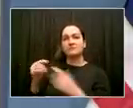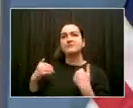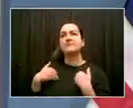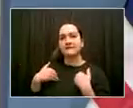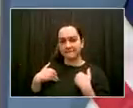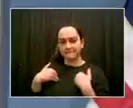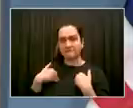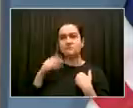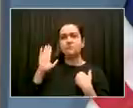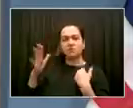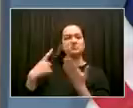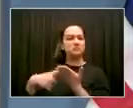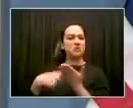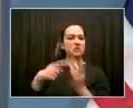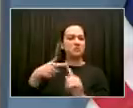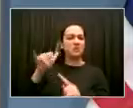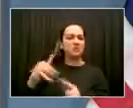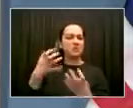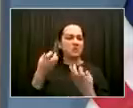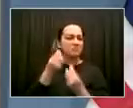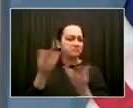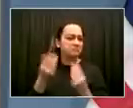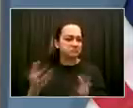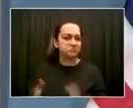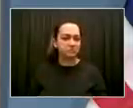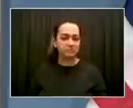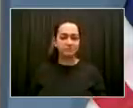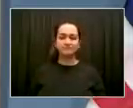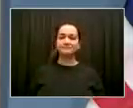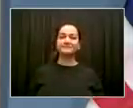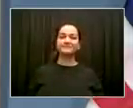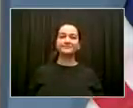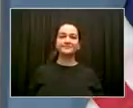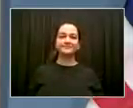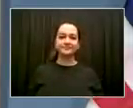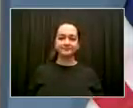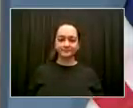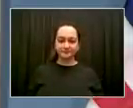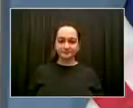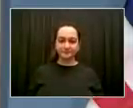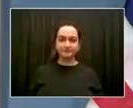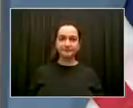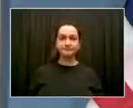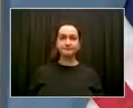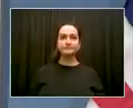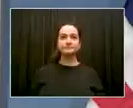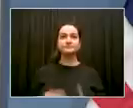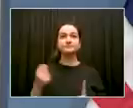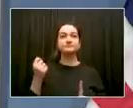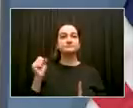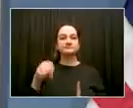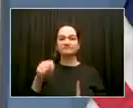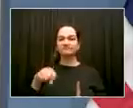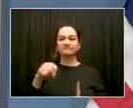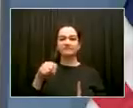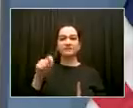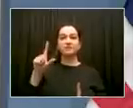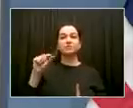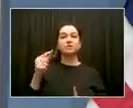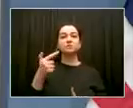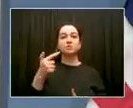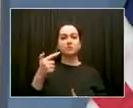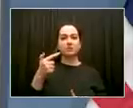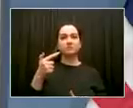year, where we sit is we have a citywide index crimes, a decrease of over 20% in New York City. It's a